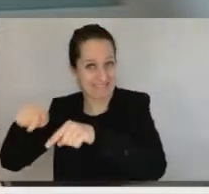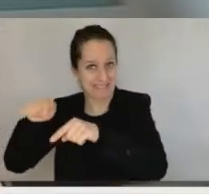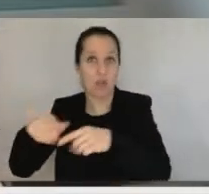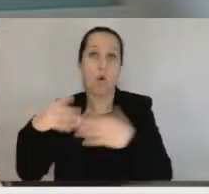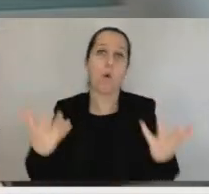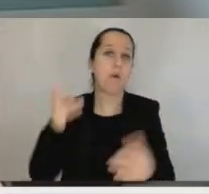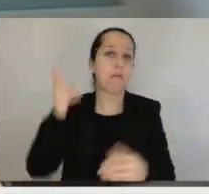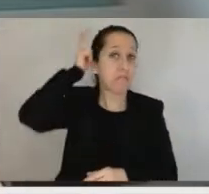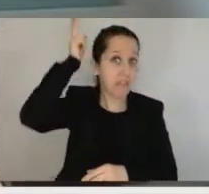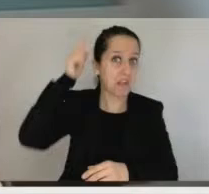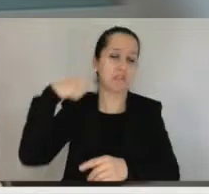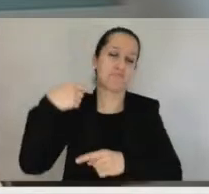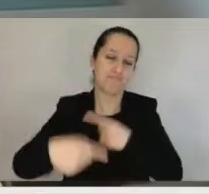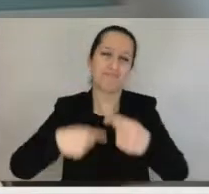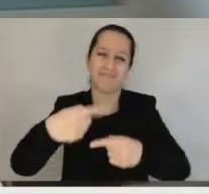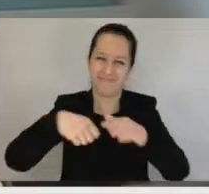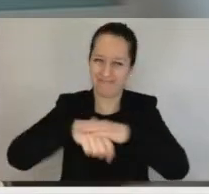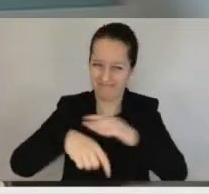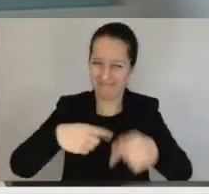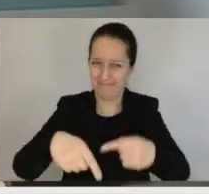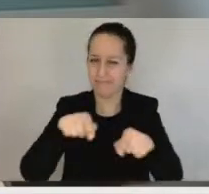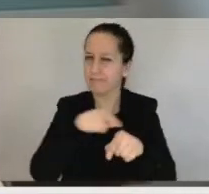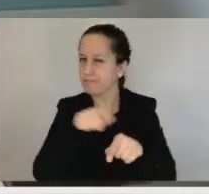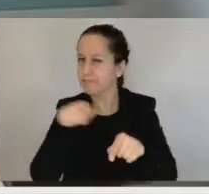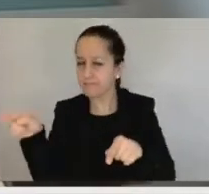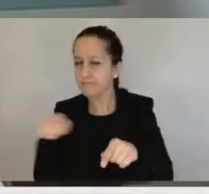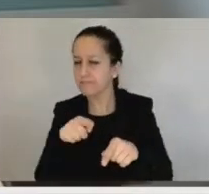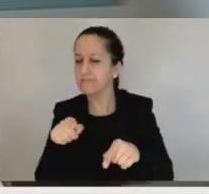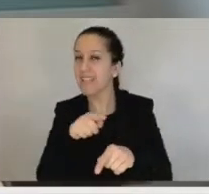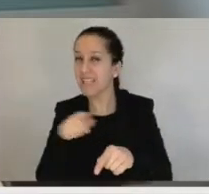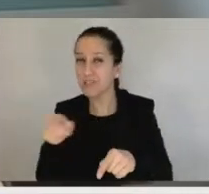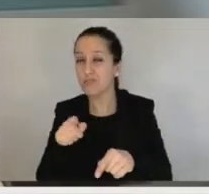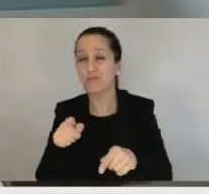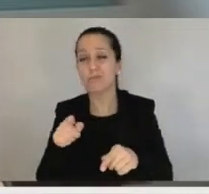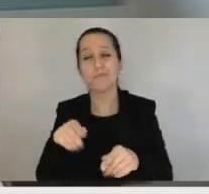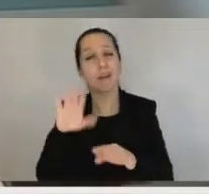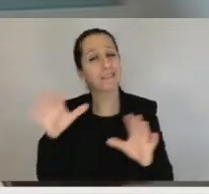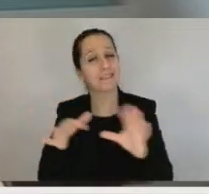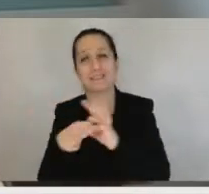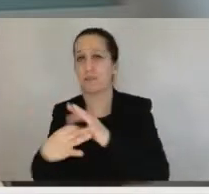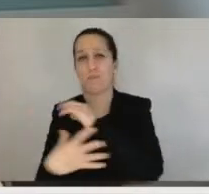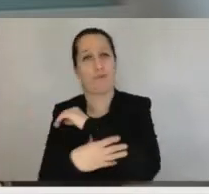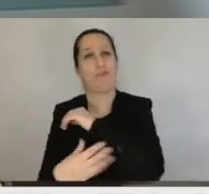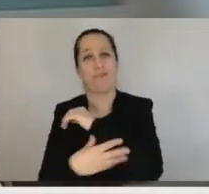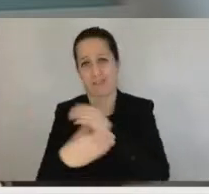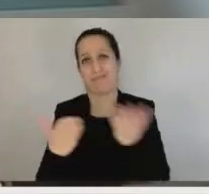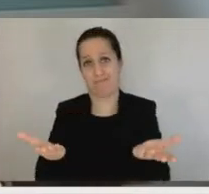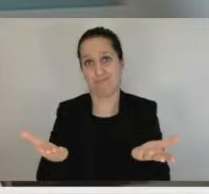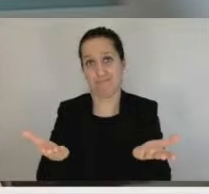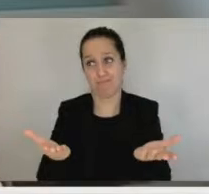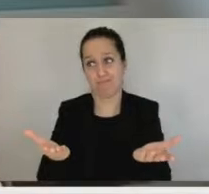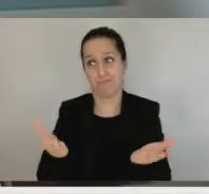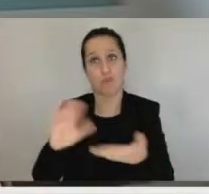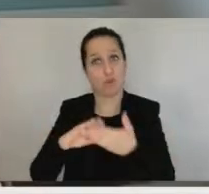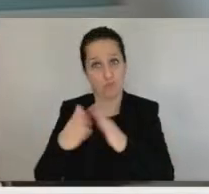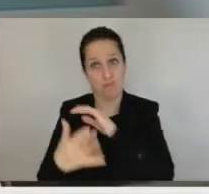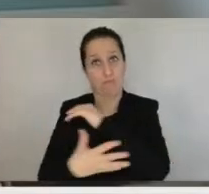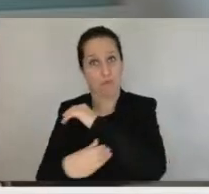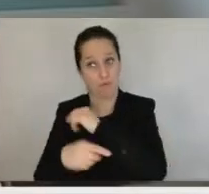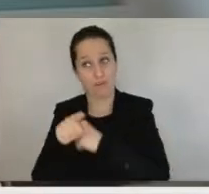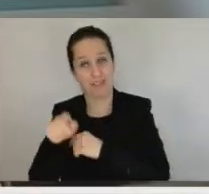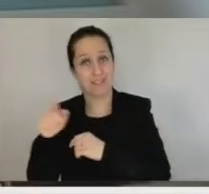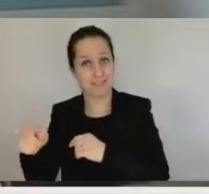would differentiate them. But we're saying that's you've got to tackle the direct impact